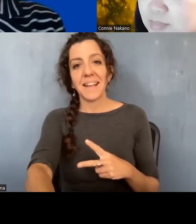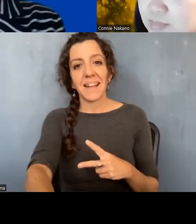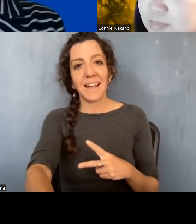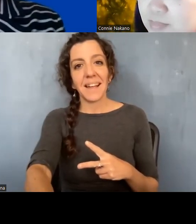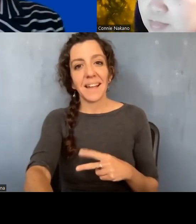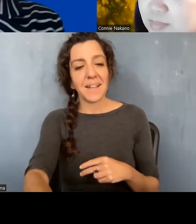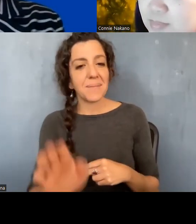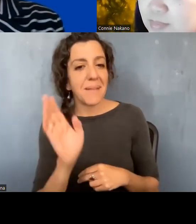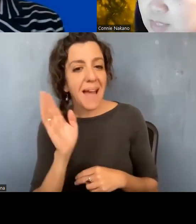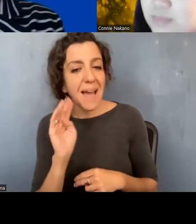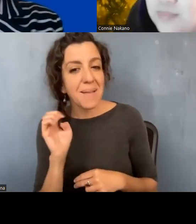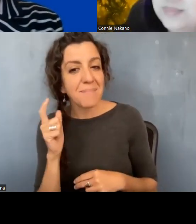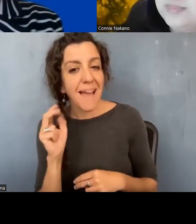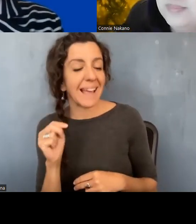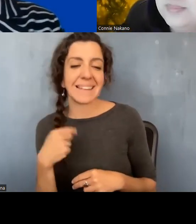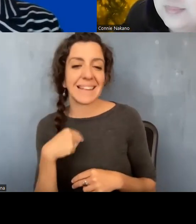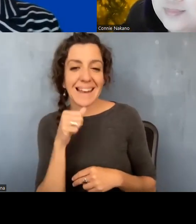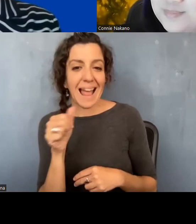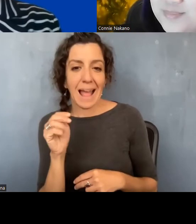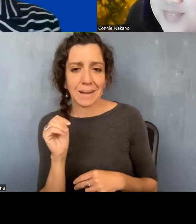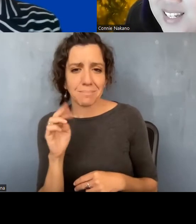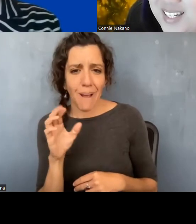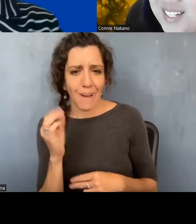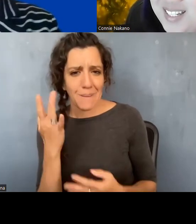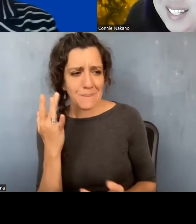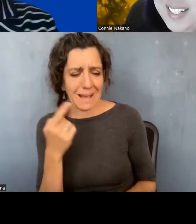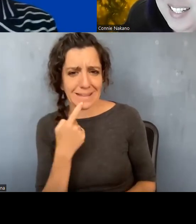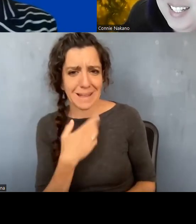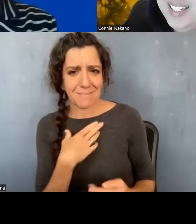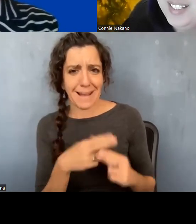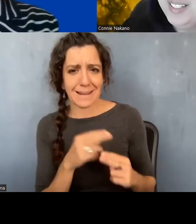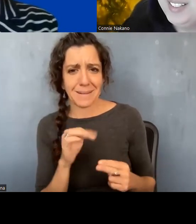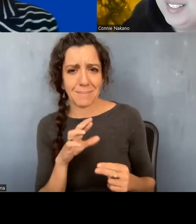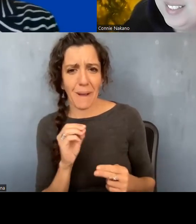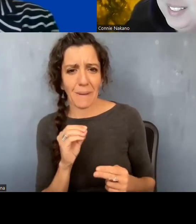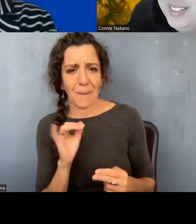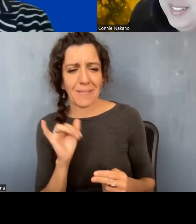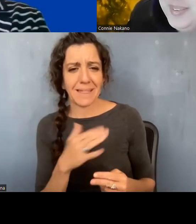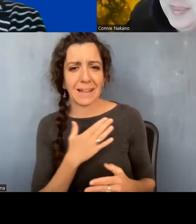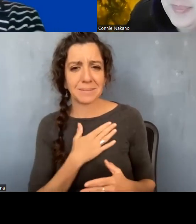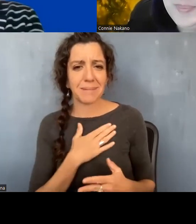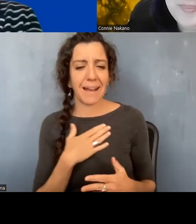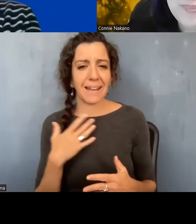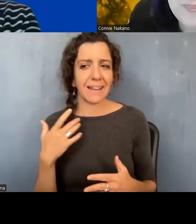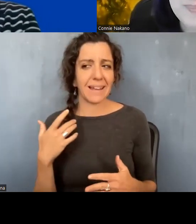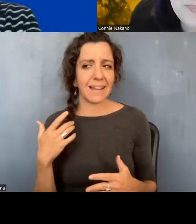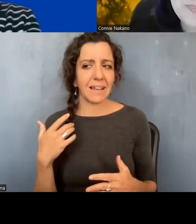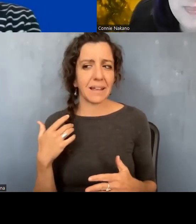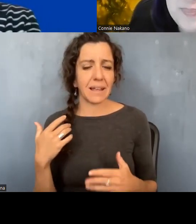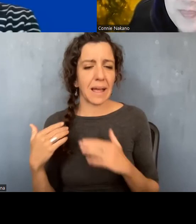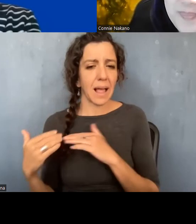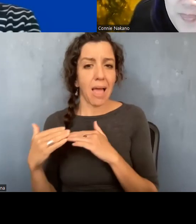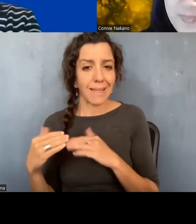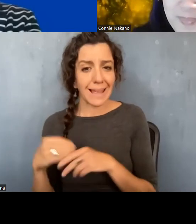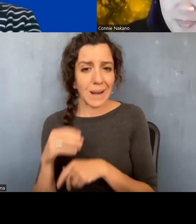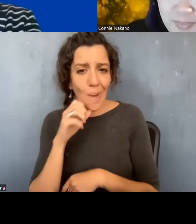Hi, this is Megan Granada. This is not Marco. I don't know why it's saying my name is Marco. Marco is my counterpart down in Orange County.